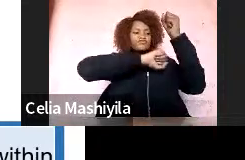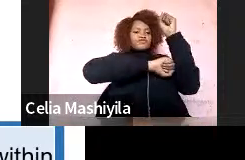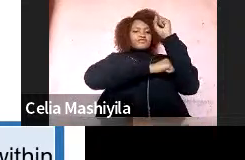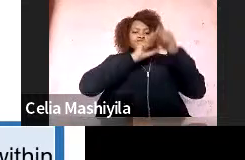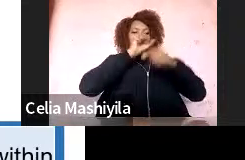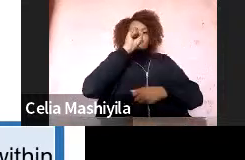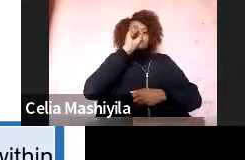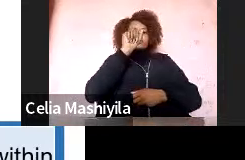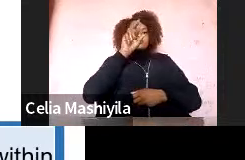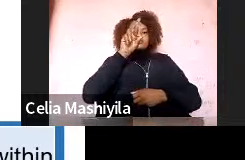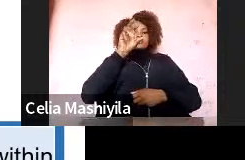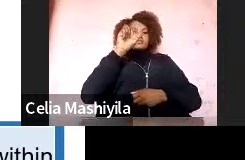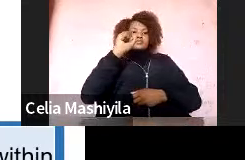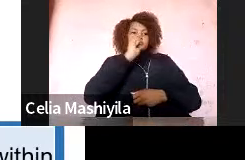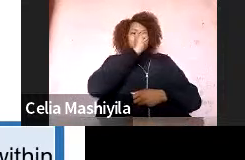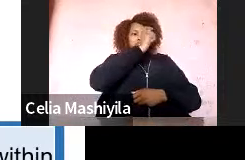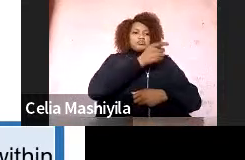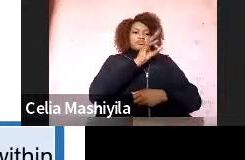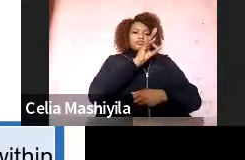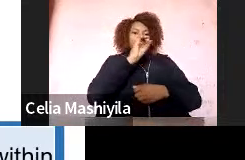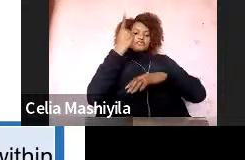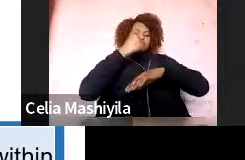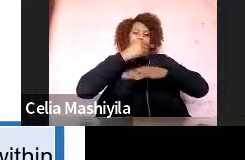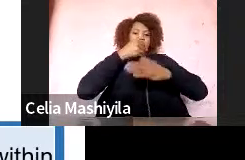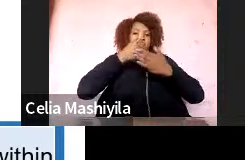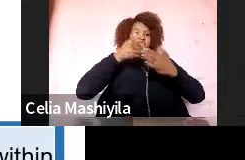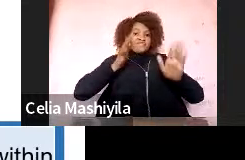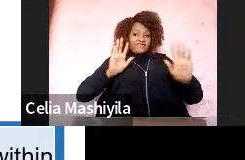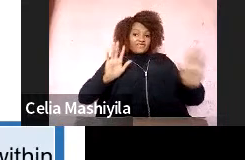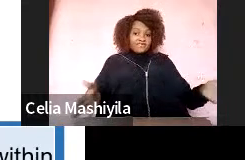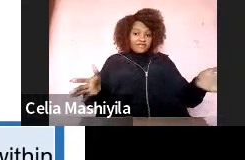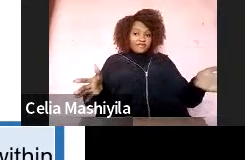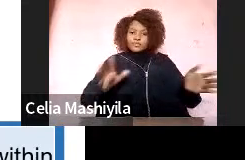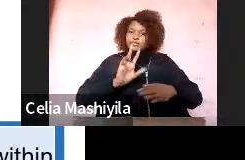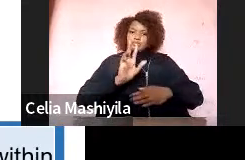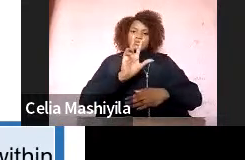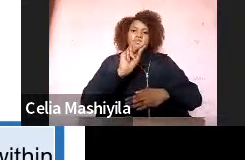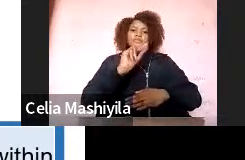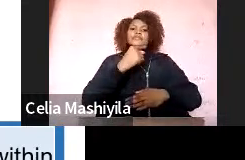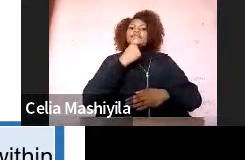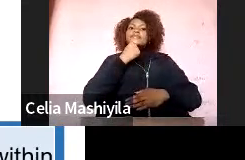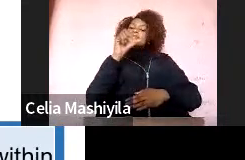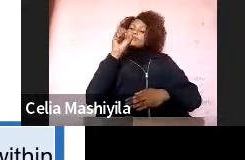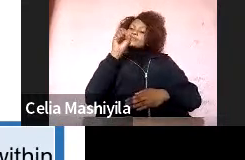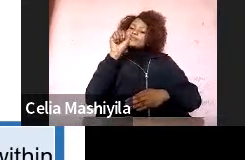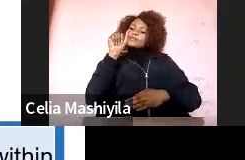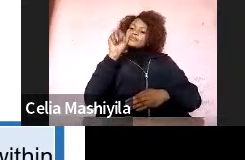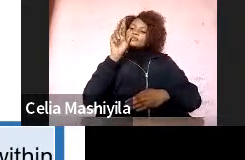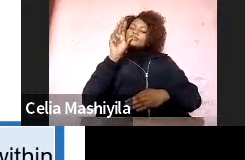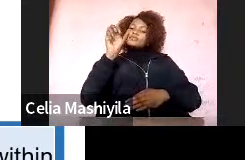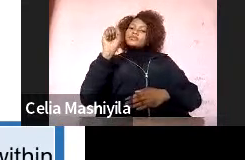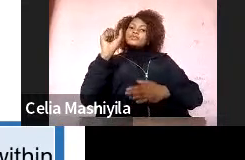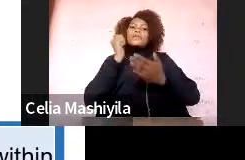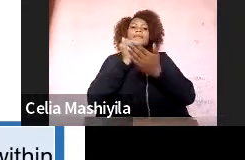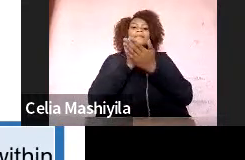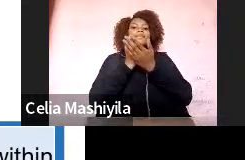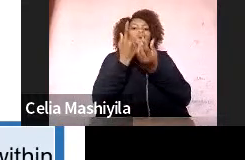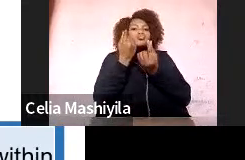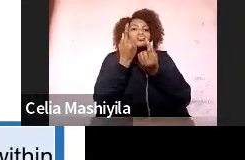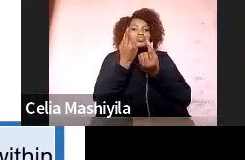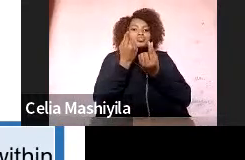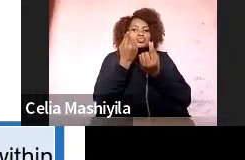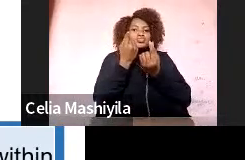also says SARS should acknowledge it in writing within 10 days of